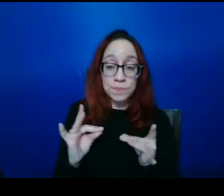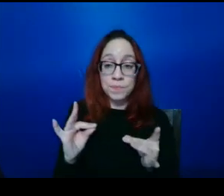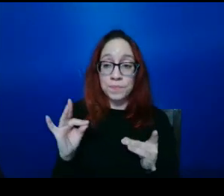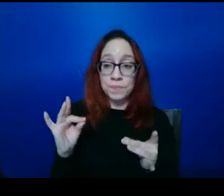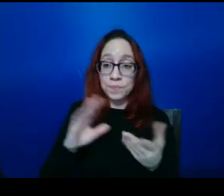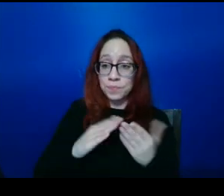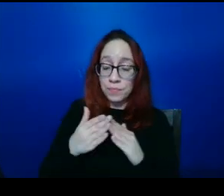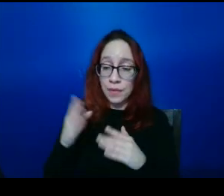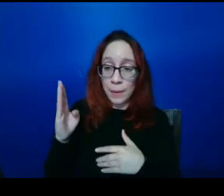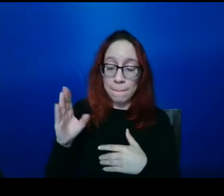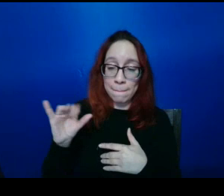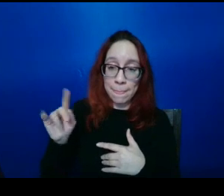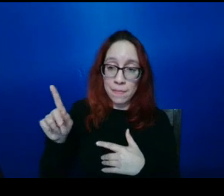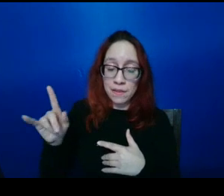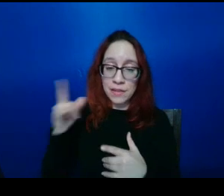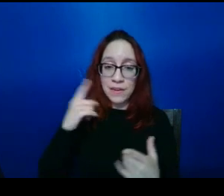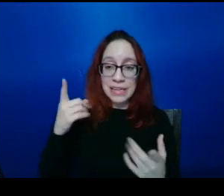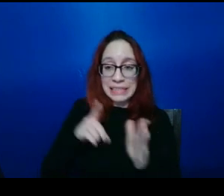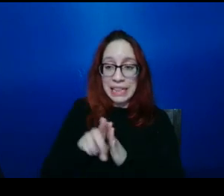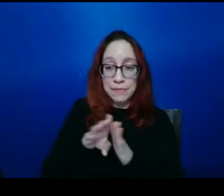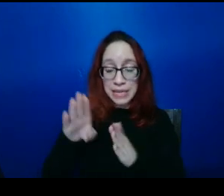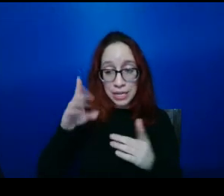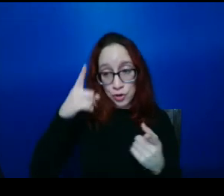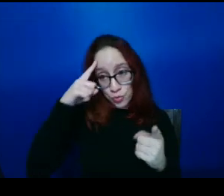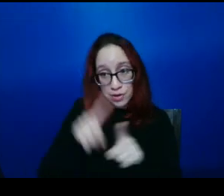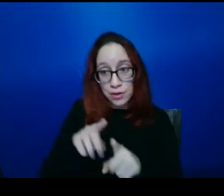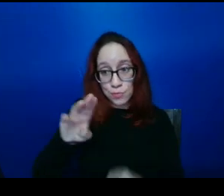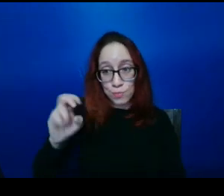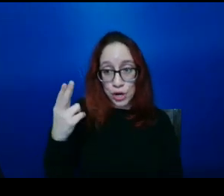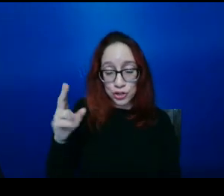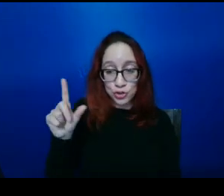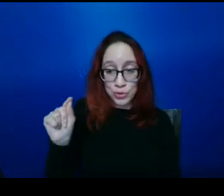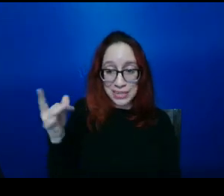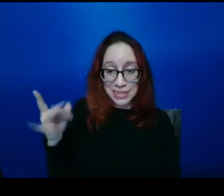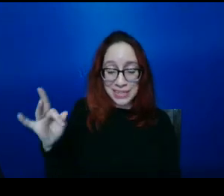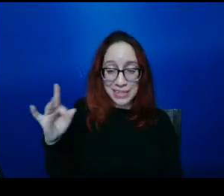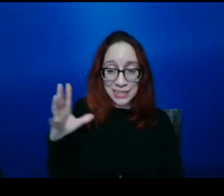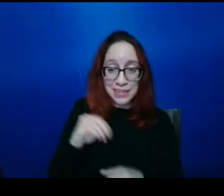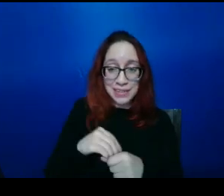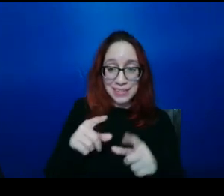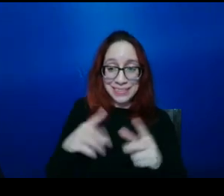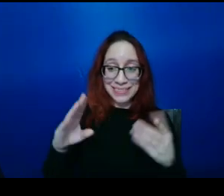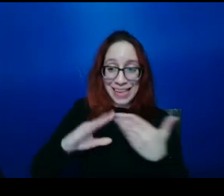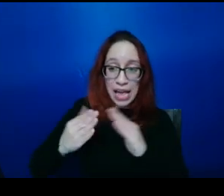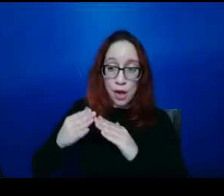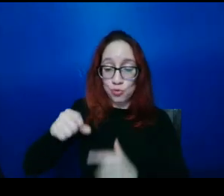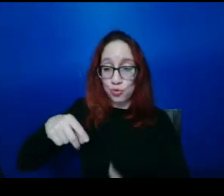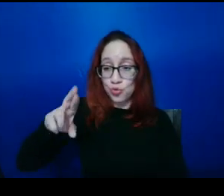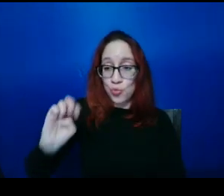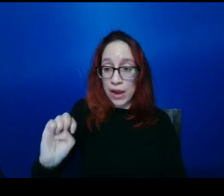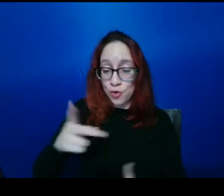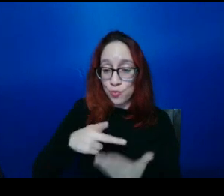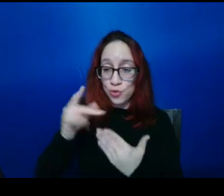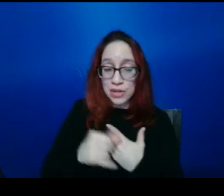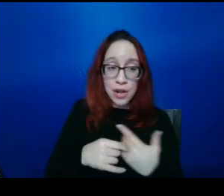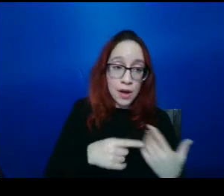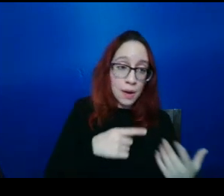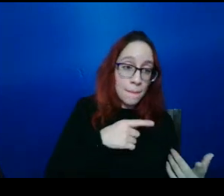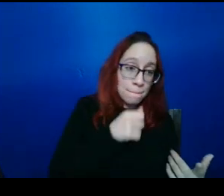JKM entered into the development agreement in March of 2018 as part of the Town Square project. The project had both public and